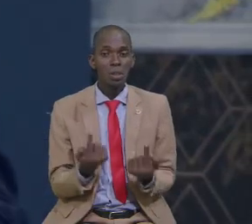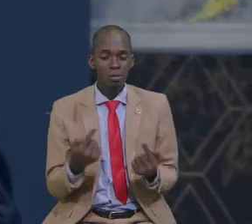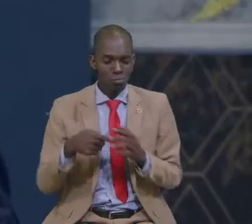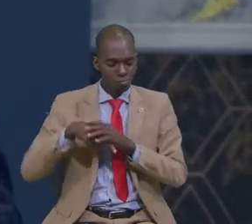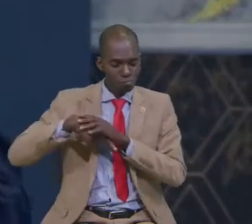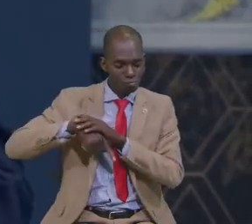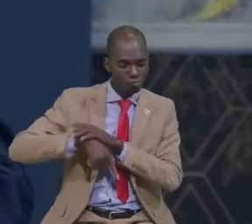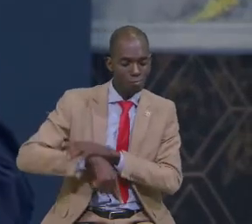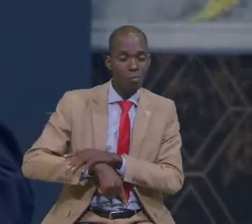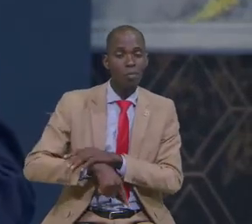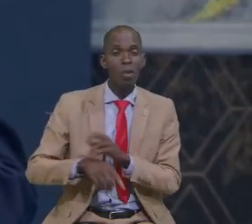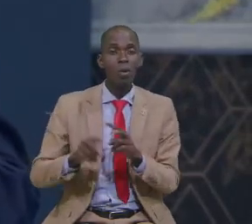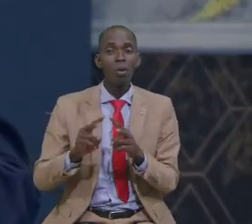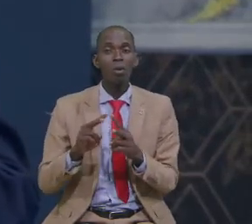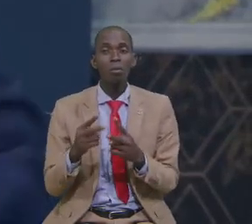or